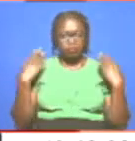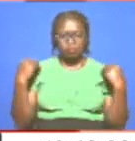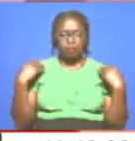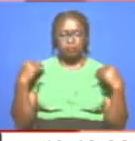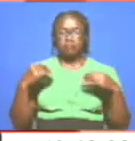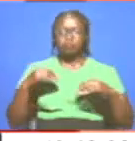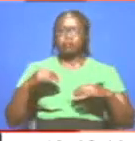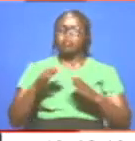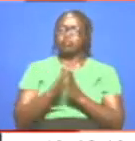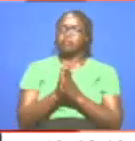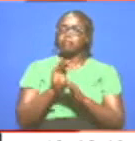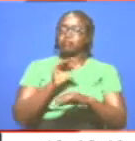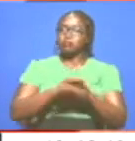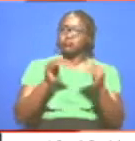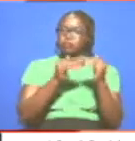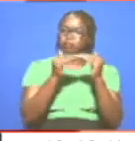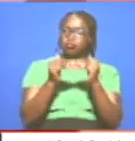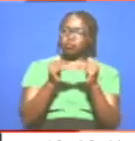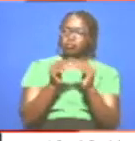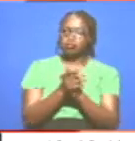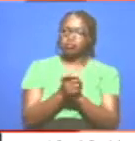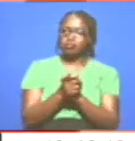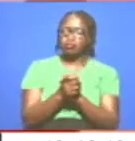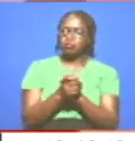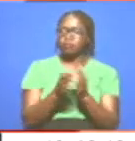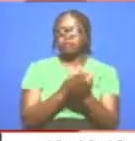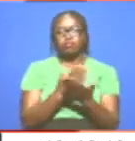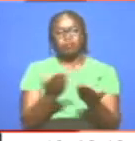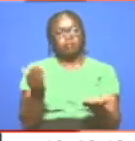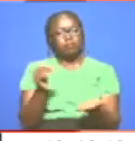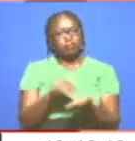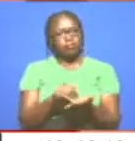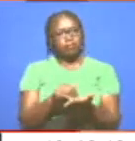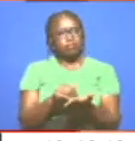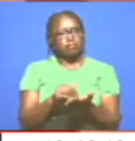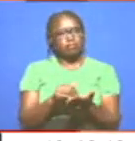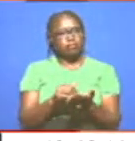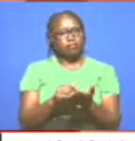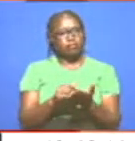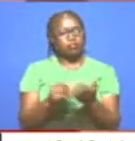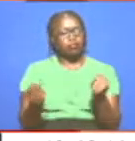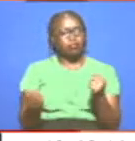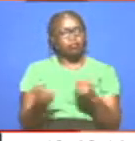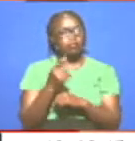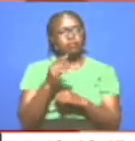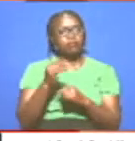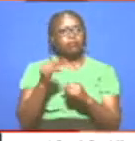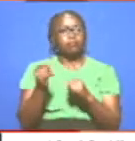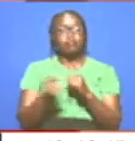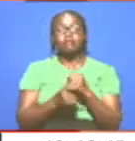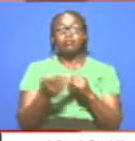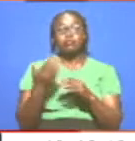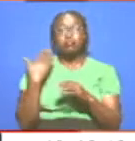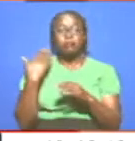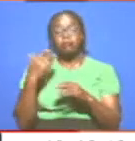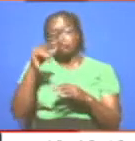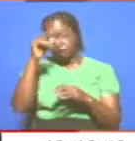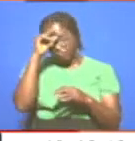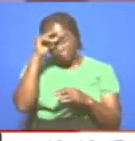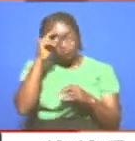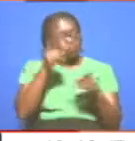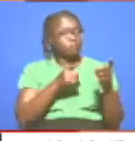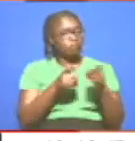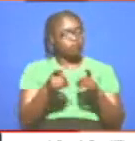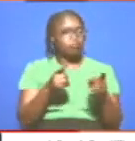matches. Yeah. Mm-hmm. Something else is, you know, for the last 11 months, the government has been running,